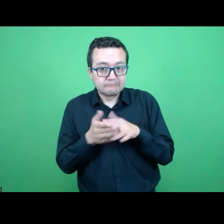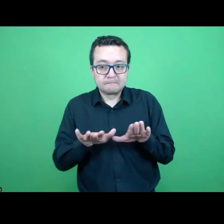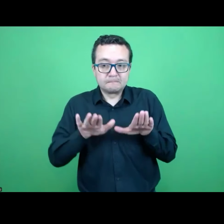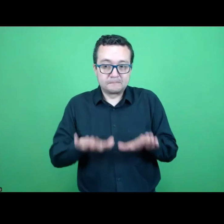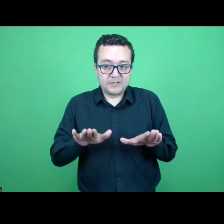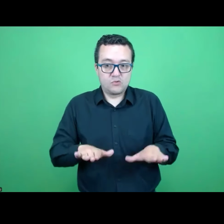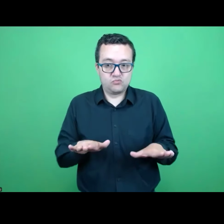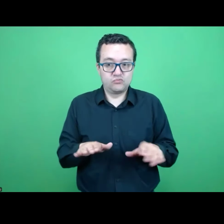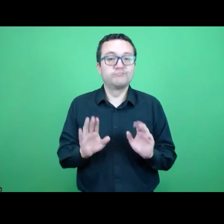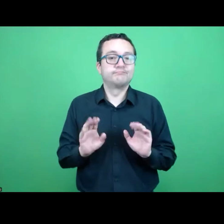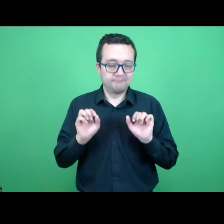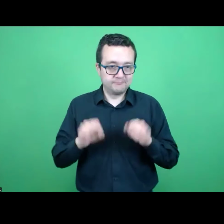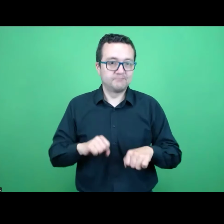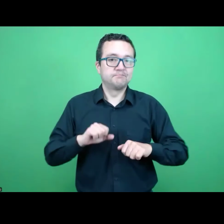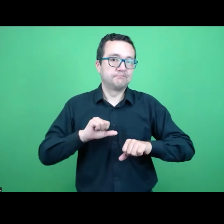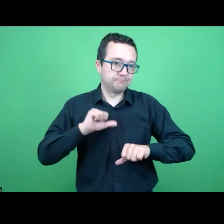much, Erika.